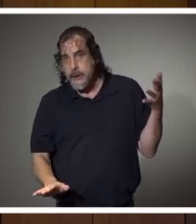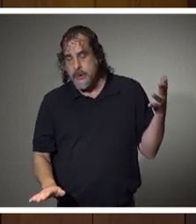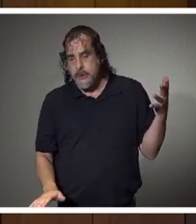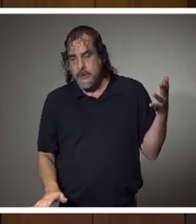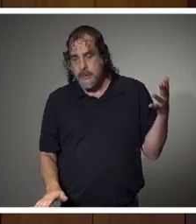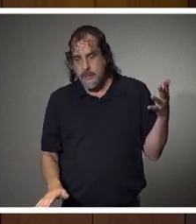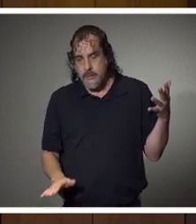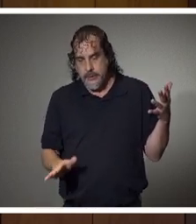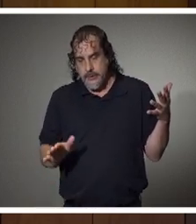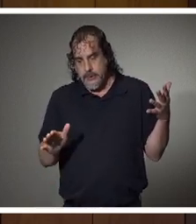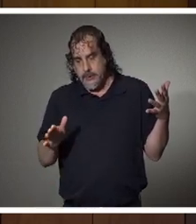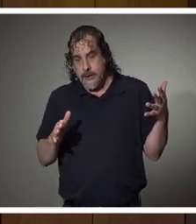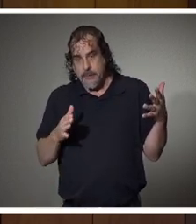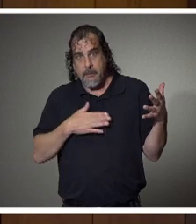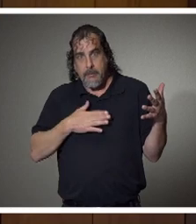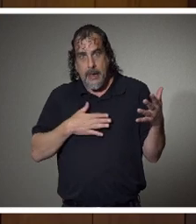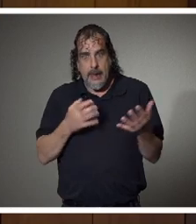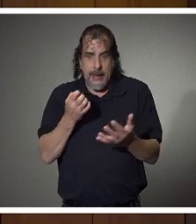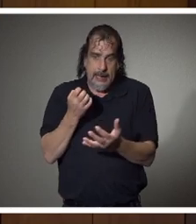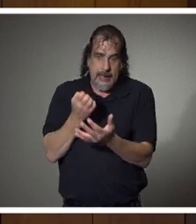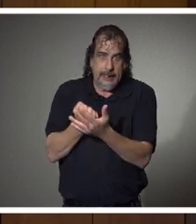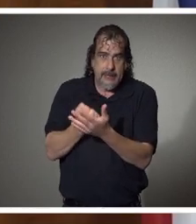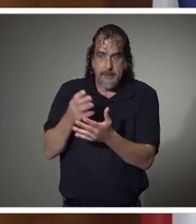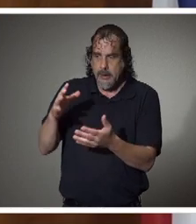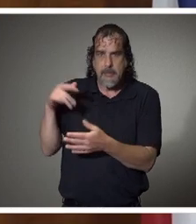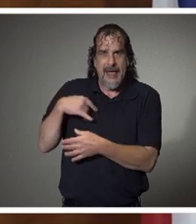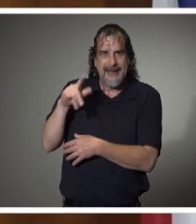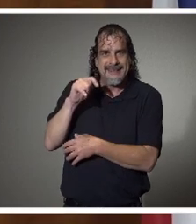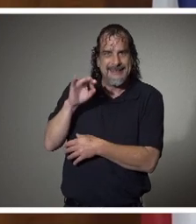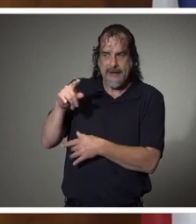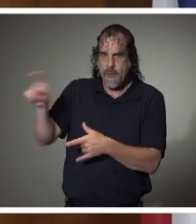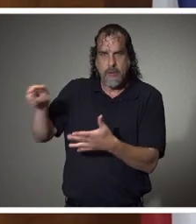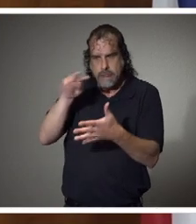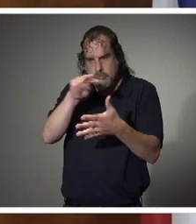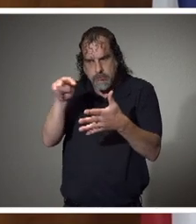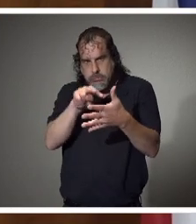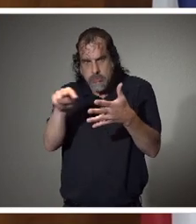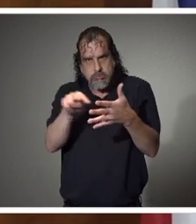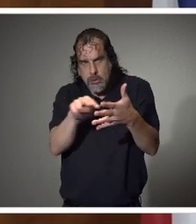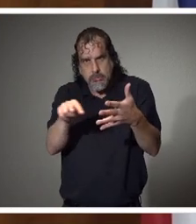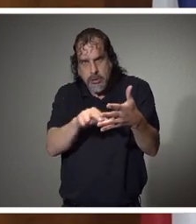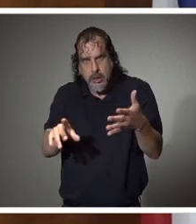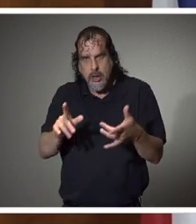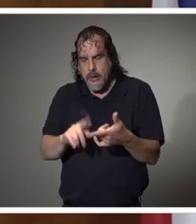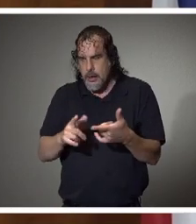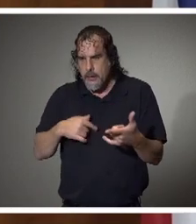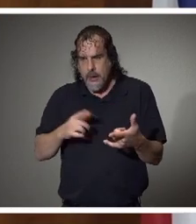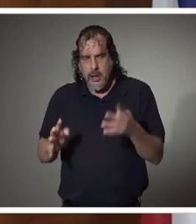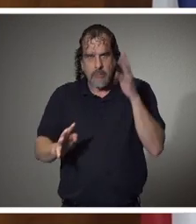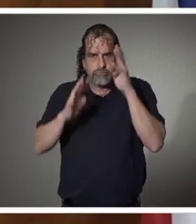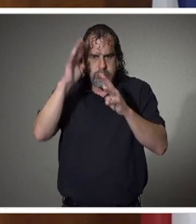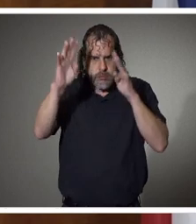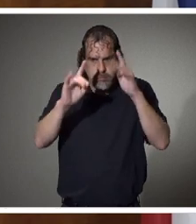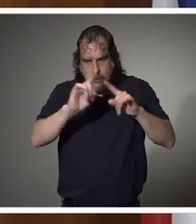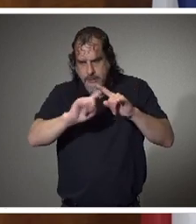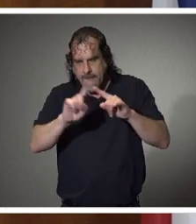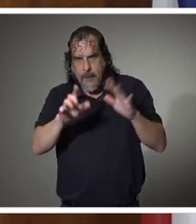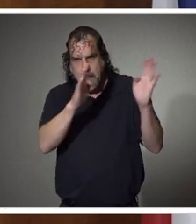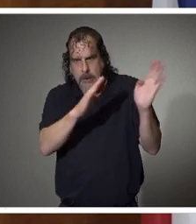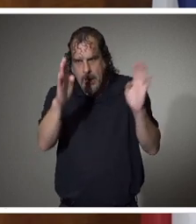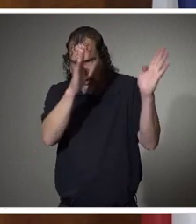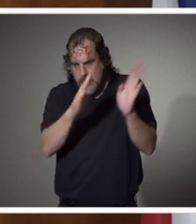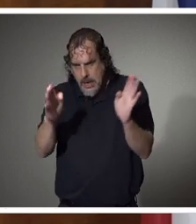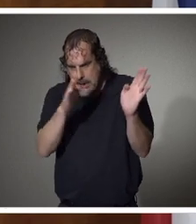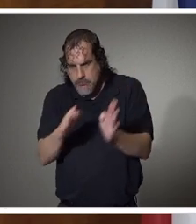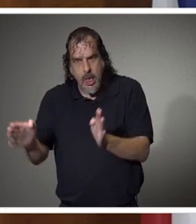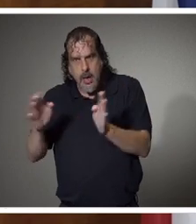my Commission on Economic Recovery have taken a look at them. There have been scenarios in which there have been